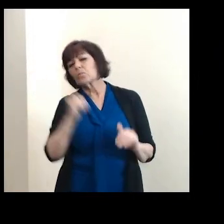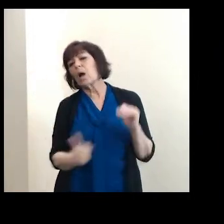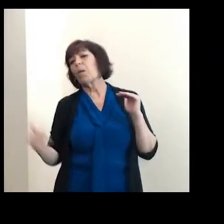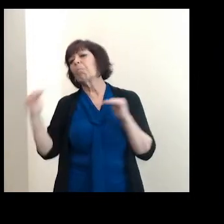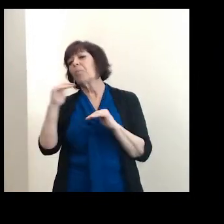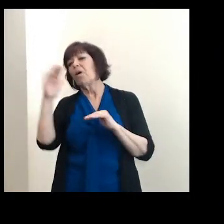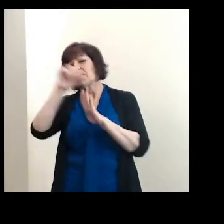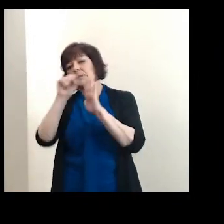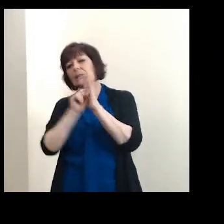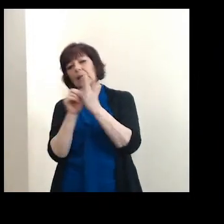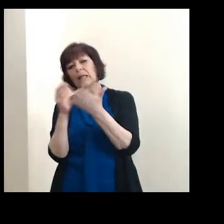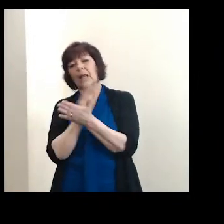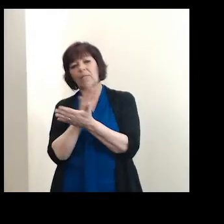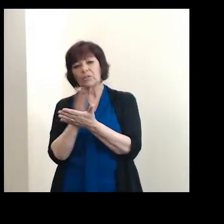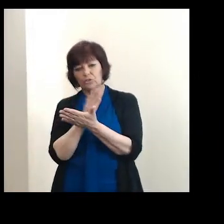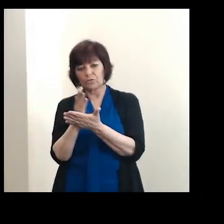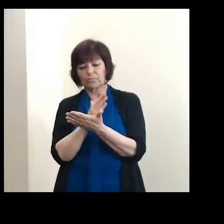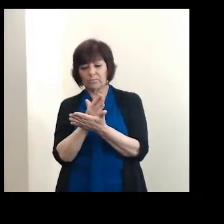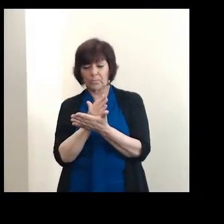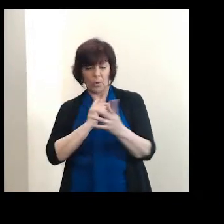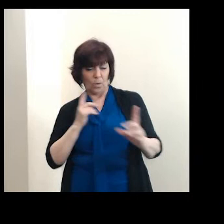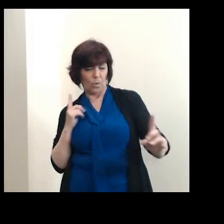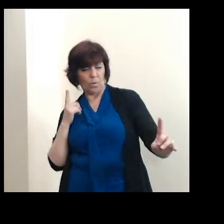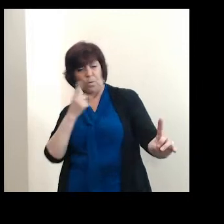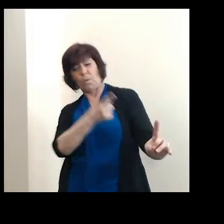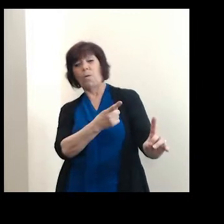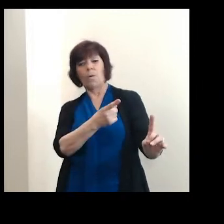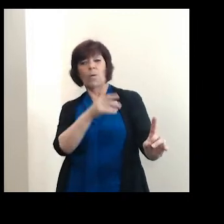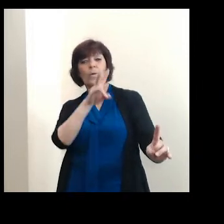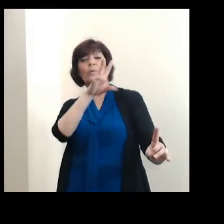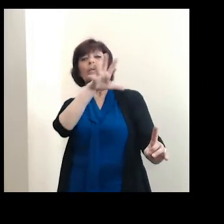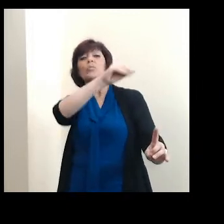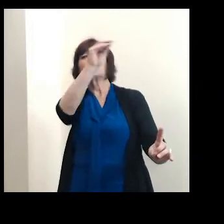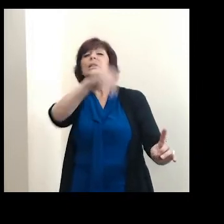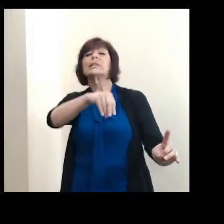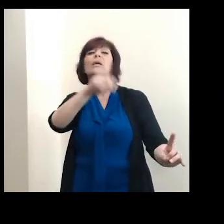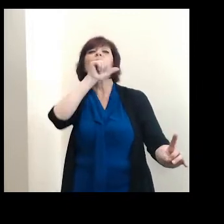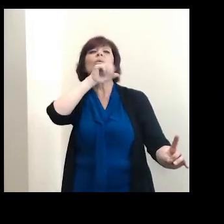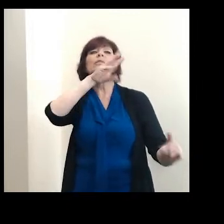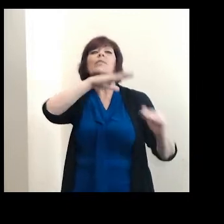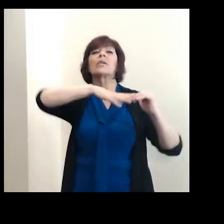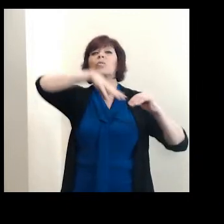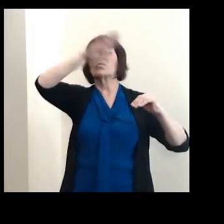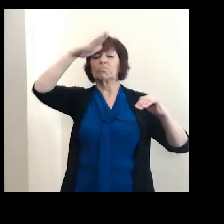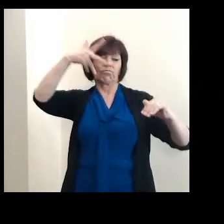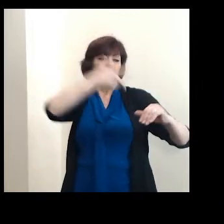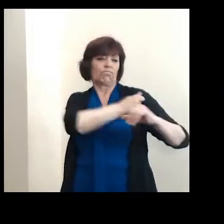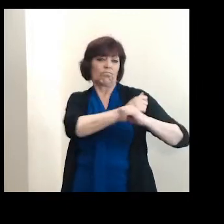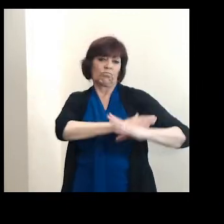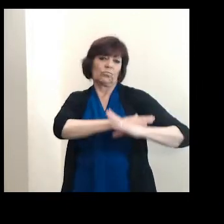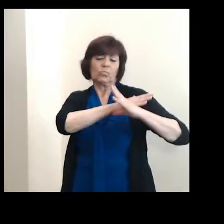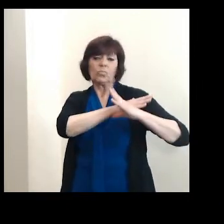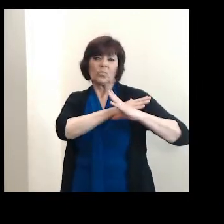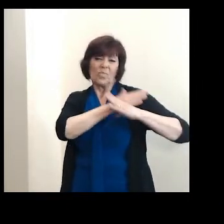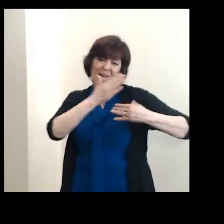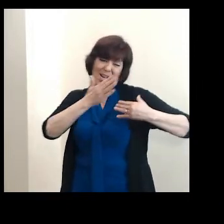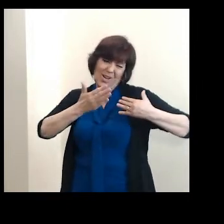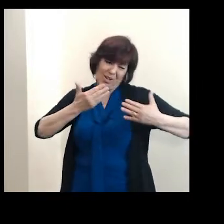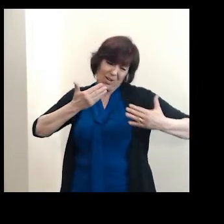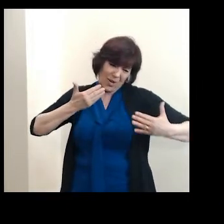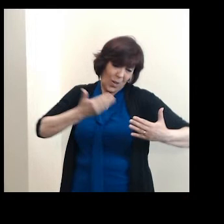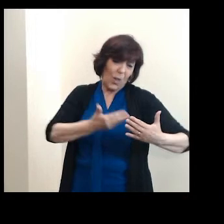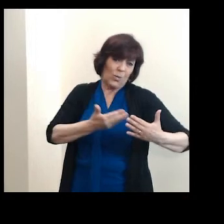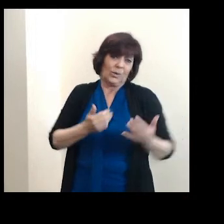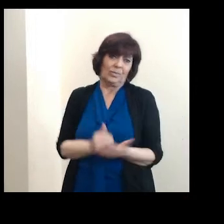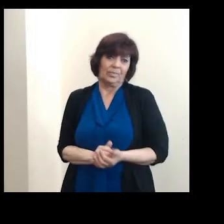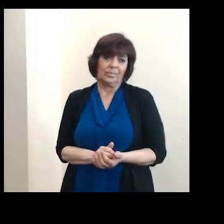the state average. The New York State goal is to get 75% of residents age 65 and older vaccinated. We're pretty close to that, at least with the first